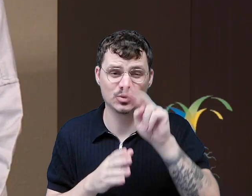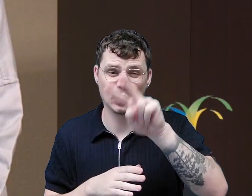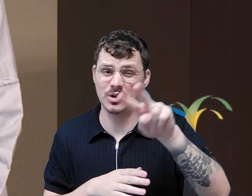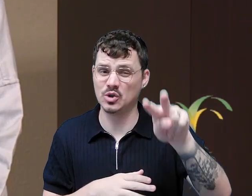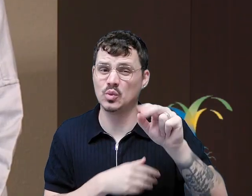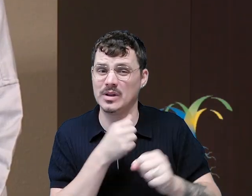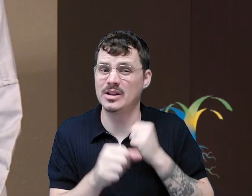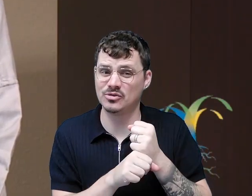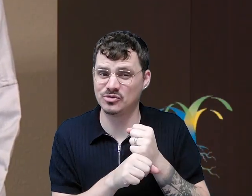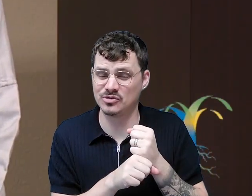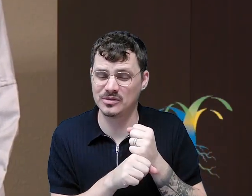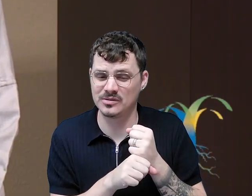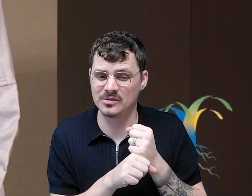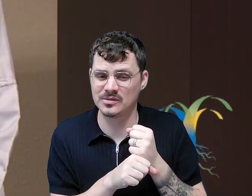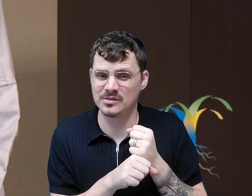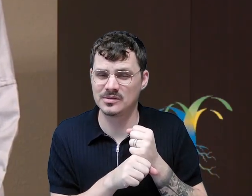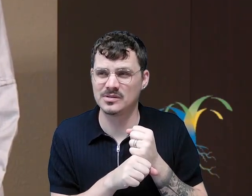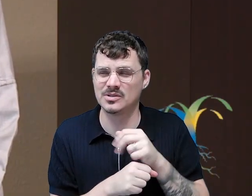monitoring in 22 years.